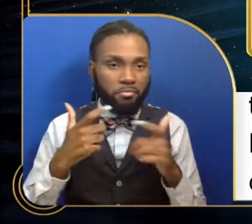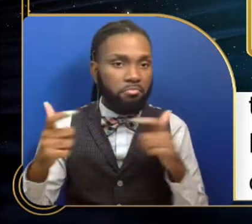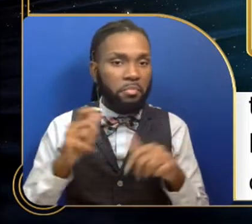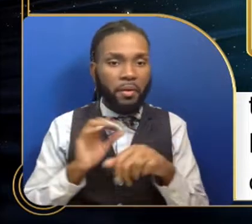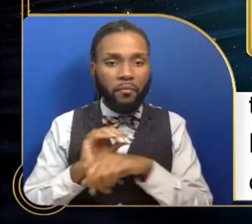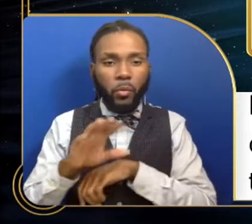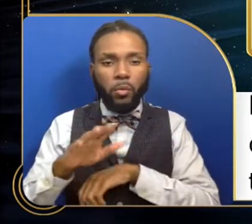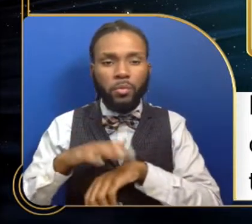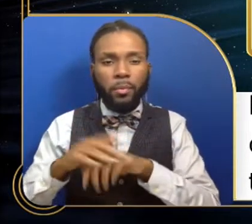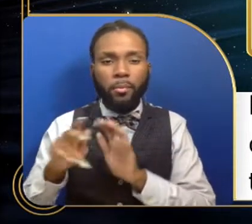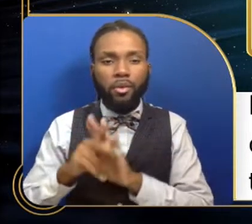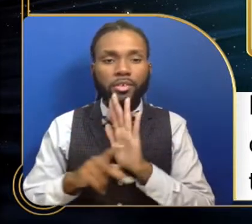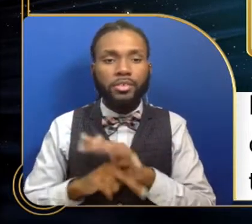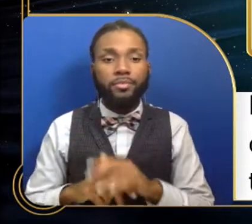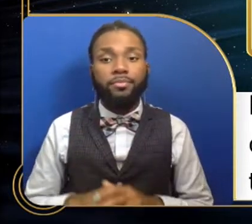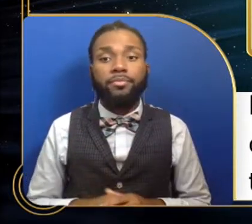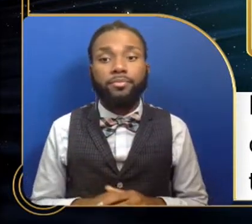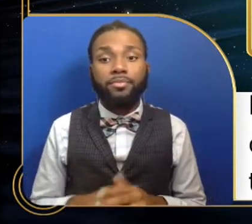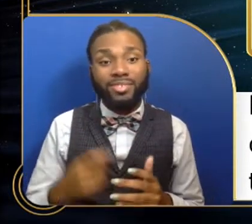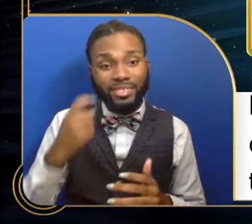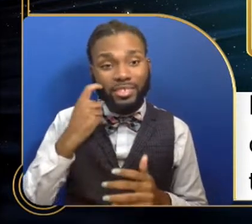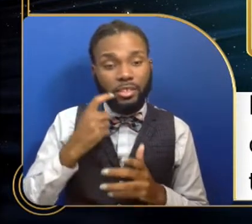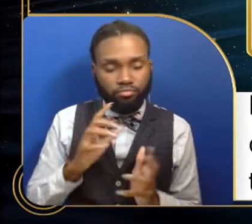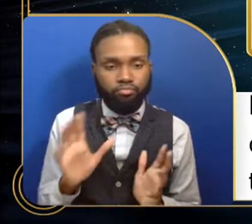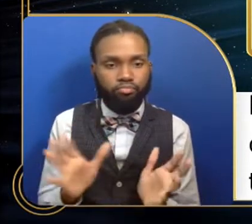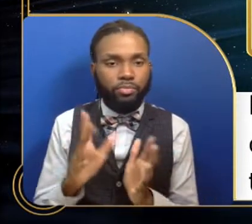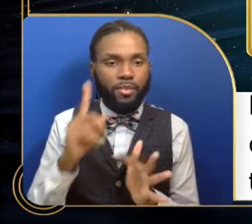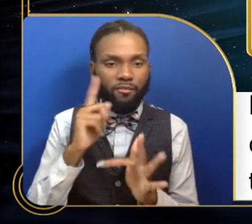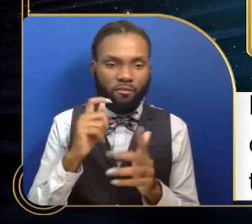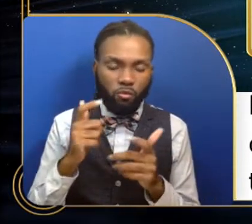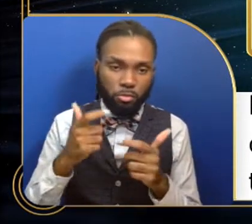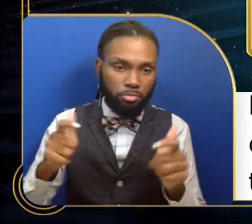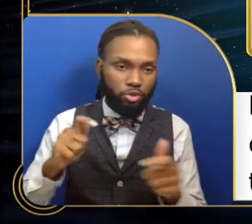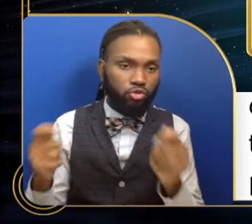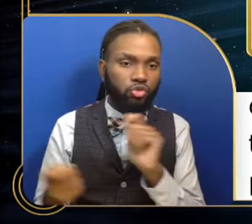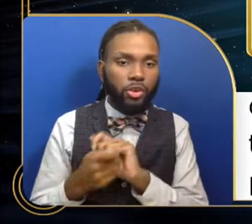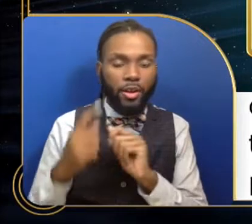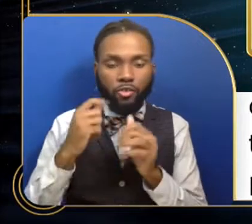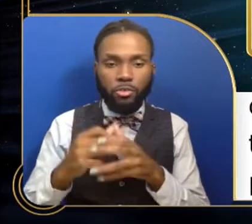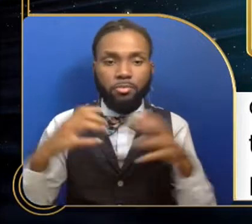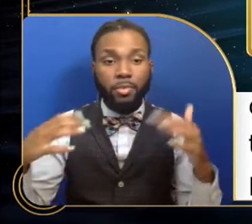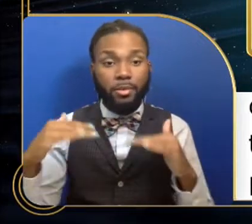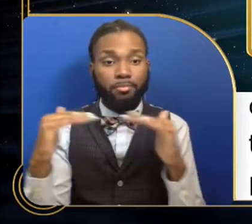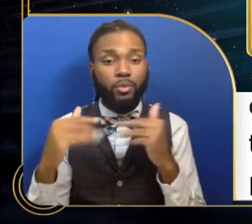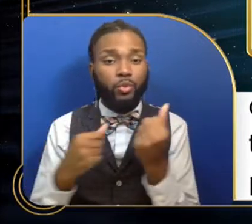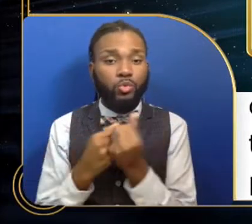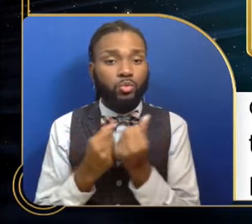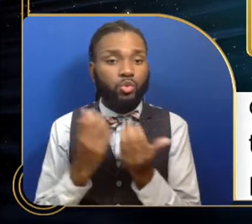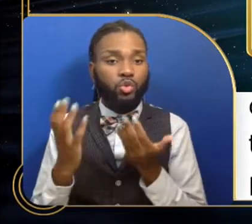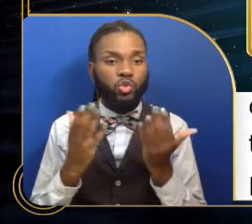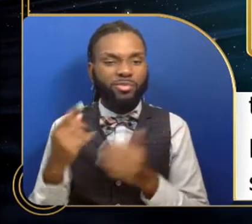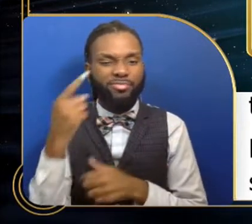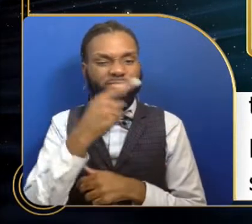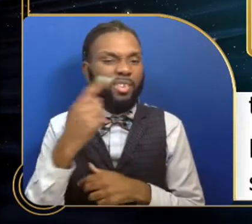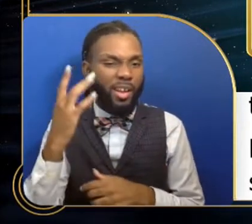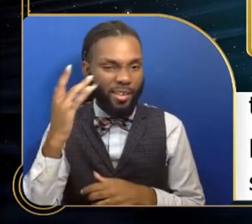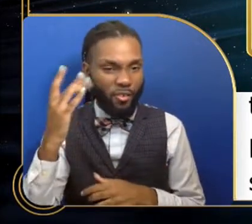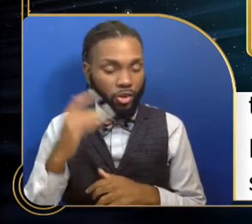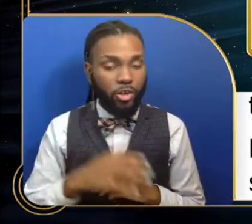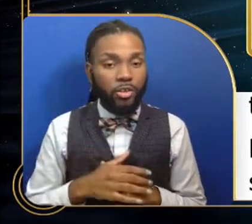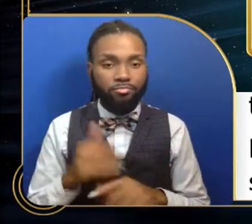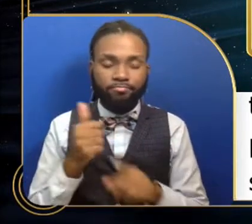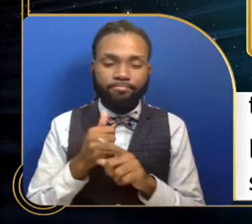most recently pushing for key changes to expand peer support services in California. Even as she held her ground through